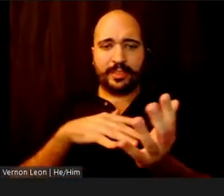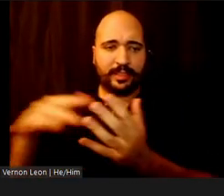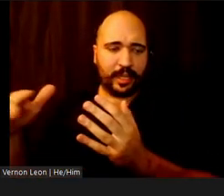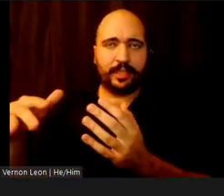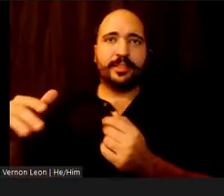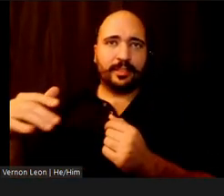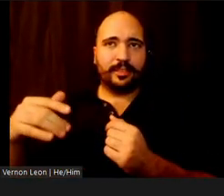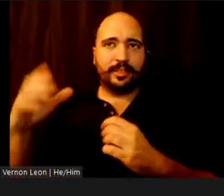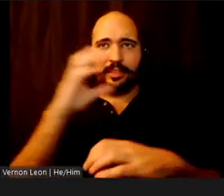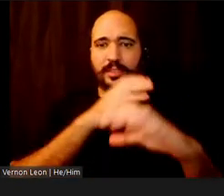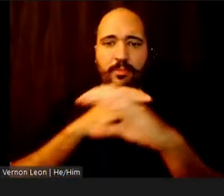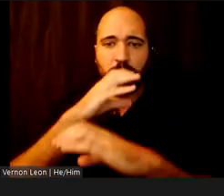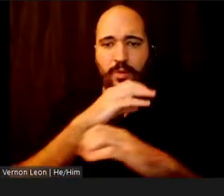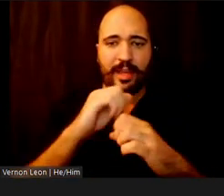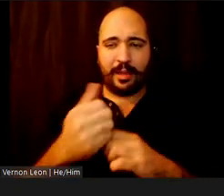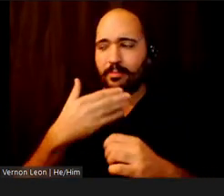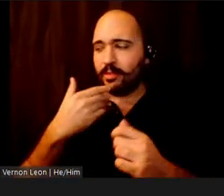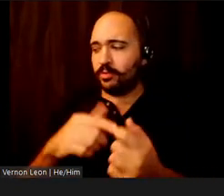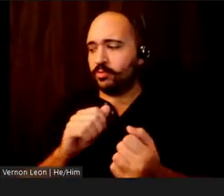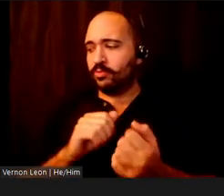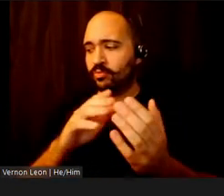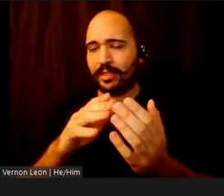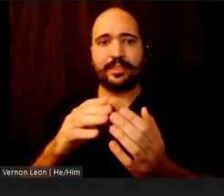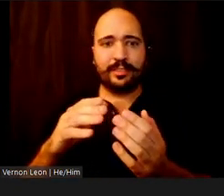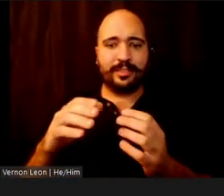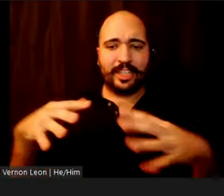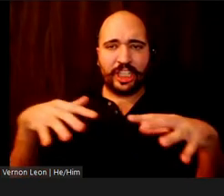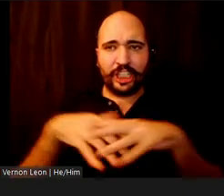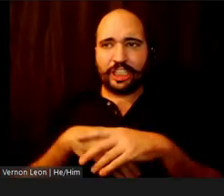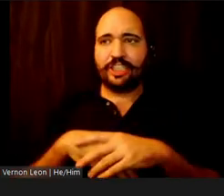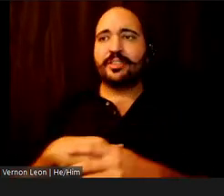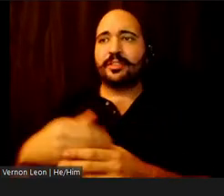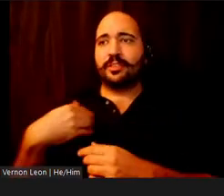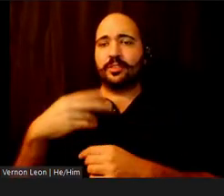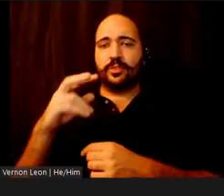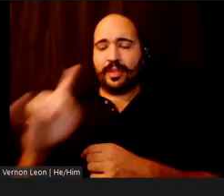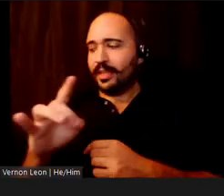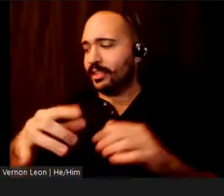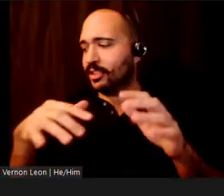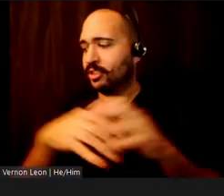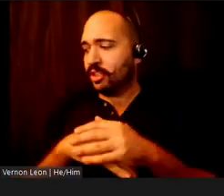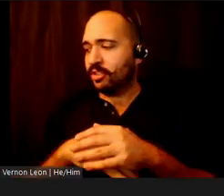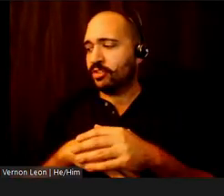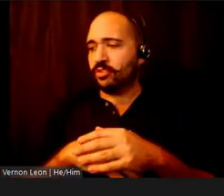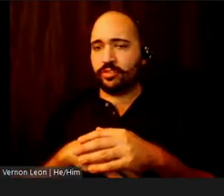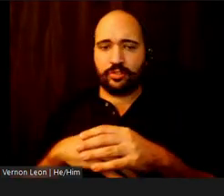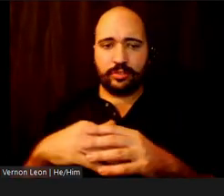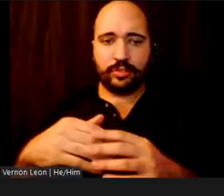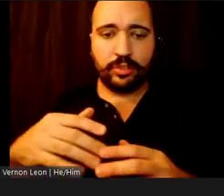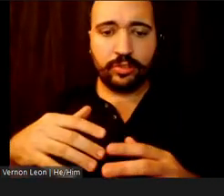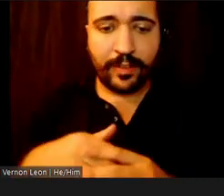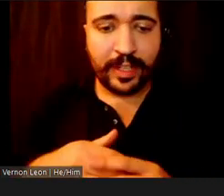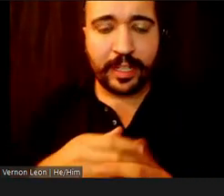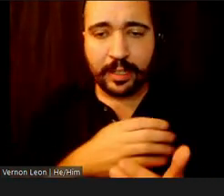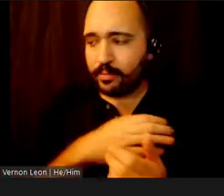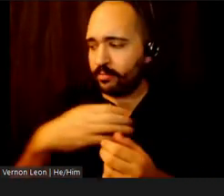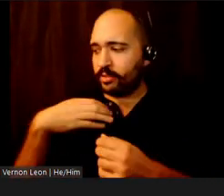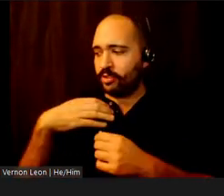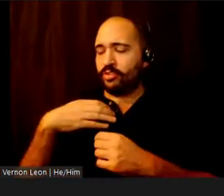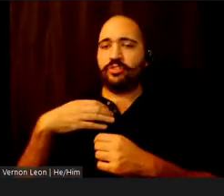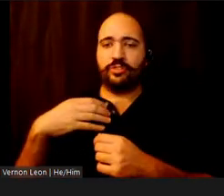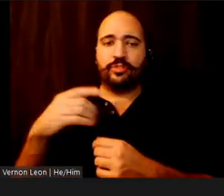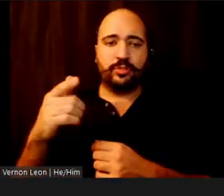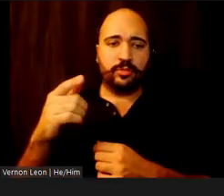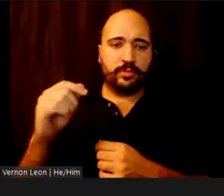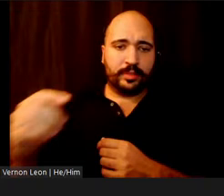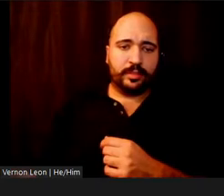explored how best to address congestion, including the 2008 New York City Traffic Congestion Mitigation Commission and the 2018 Fixed New